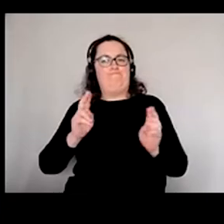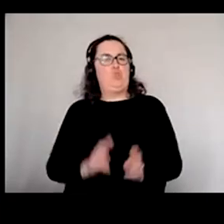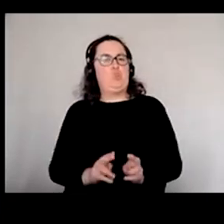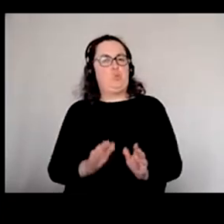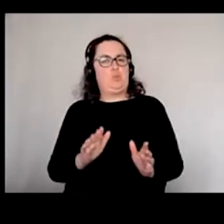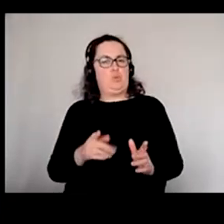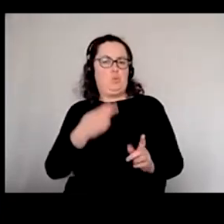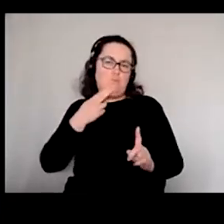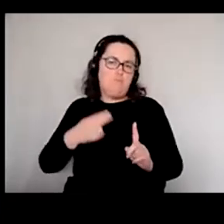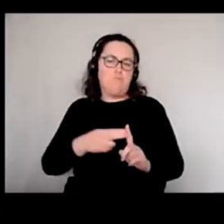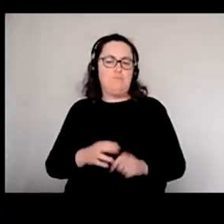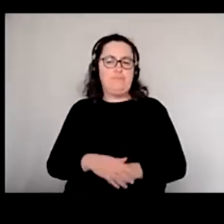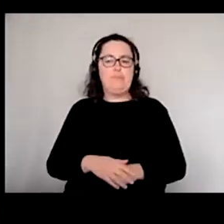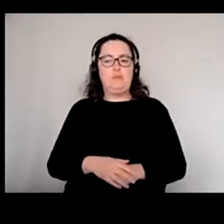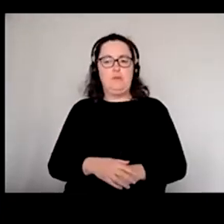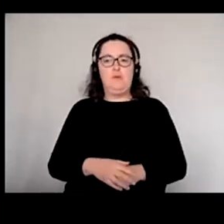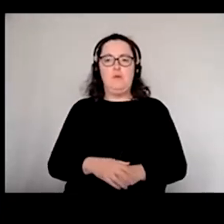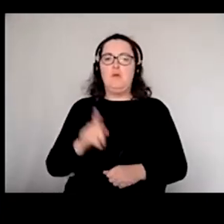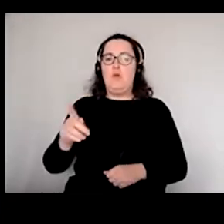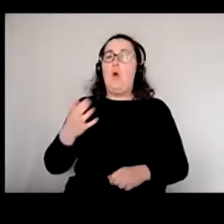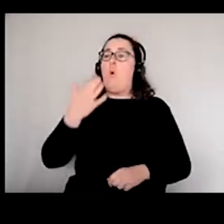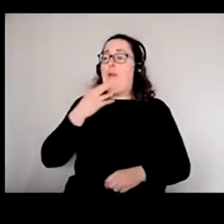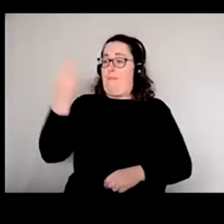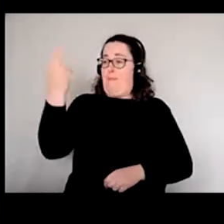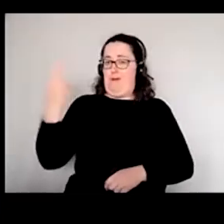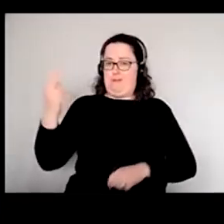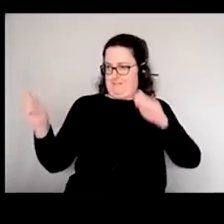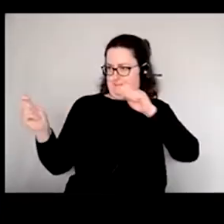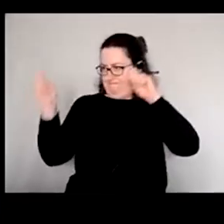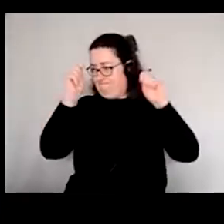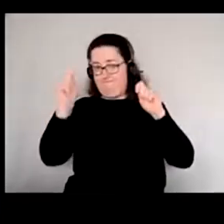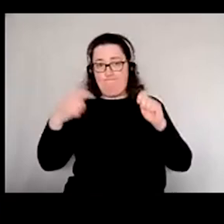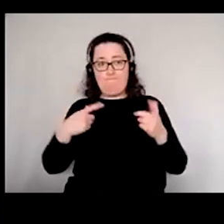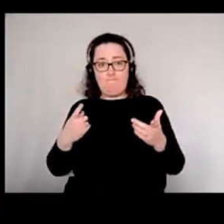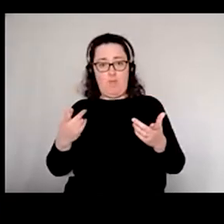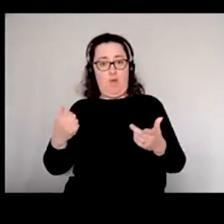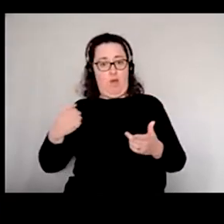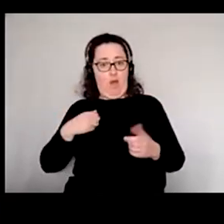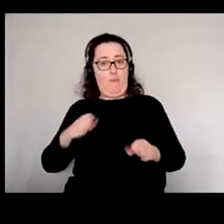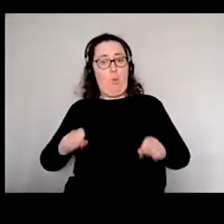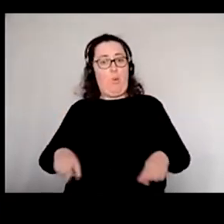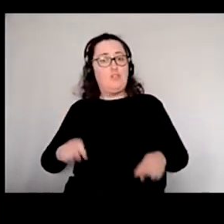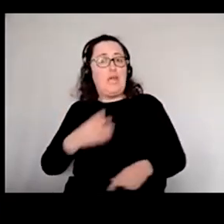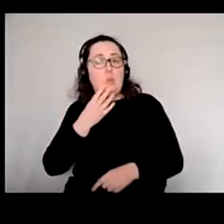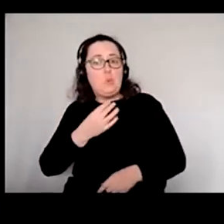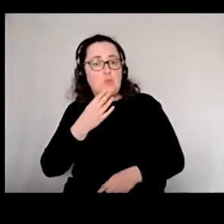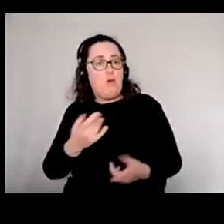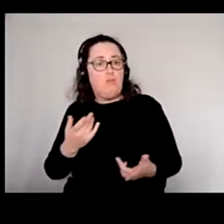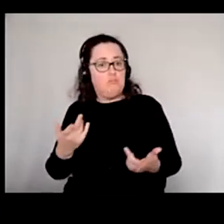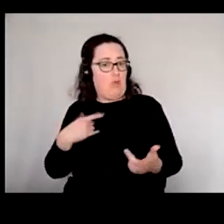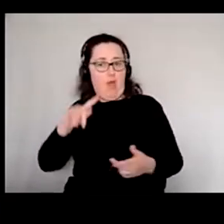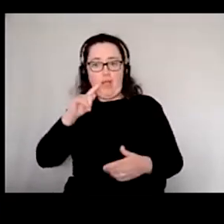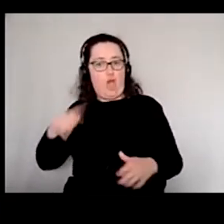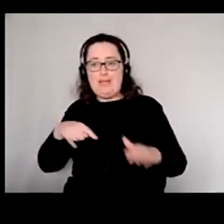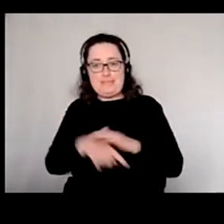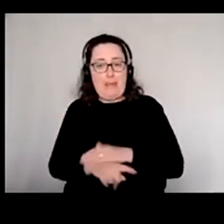I put my artist hat on is that I can't escape, you know, I'm a very obviously disabled person, I'm a wheelchair user, so I can't escape for that. But actually